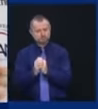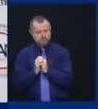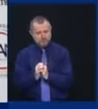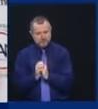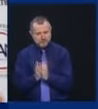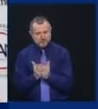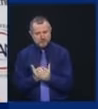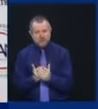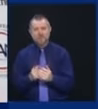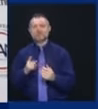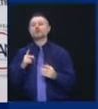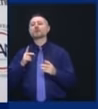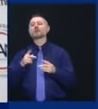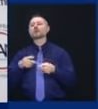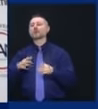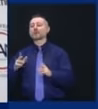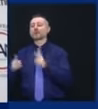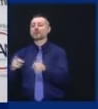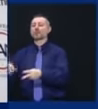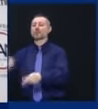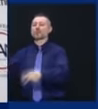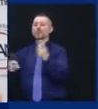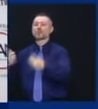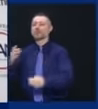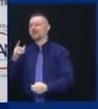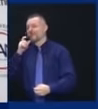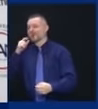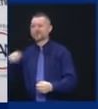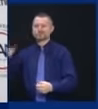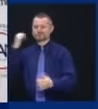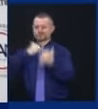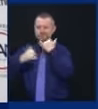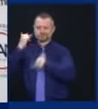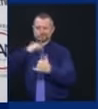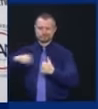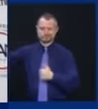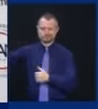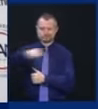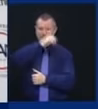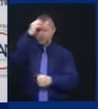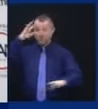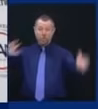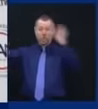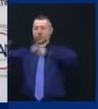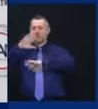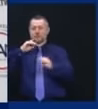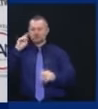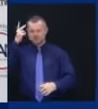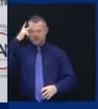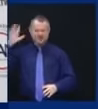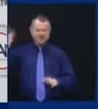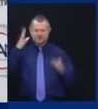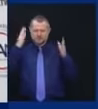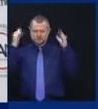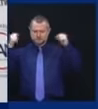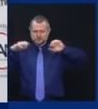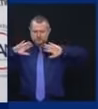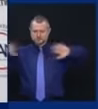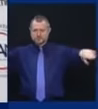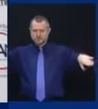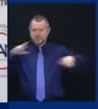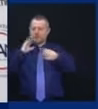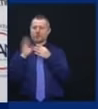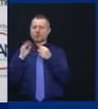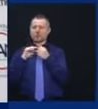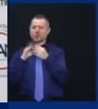let people be robbed by false information, misinformation, and conspiracy theories that